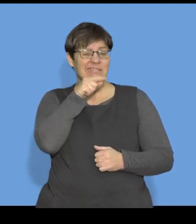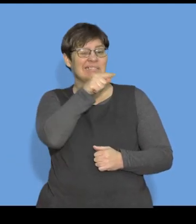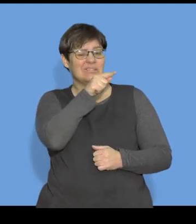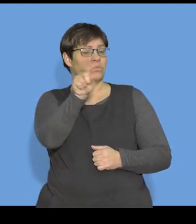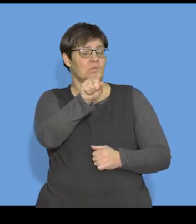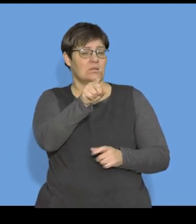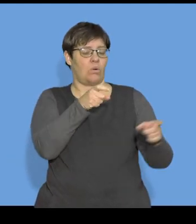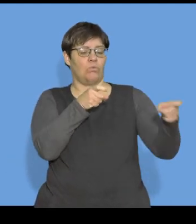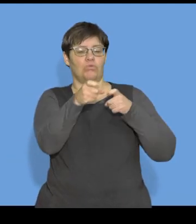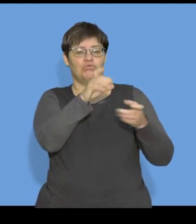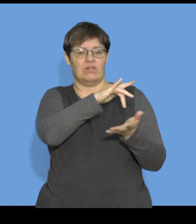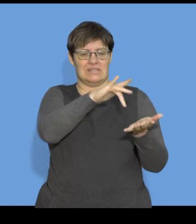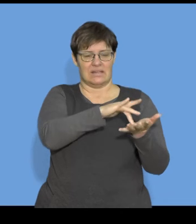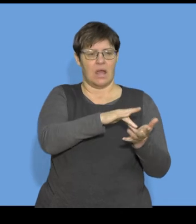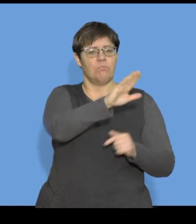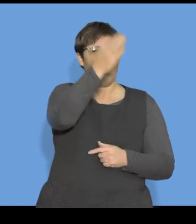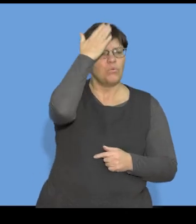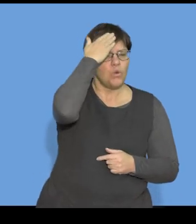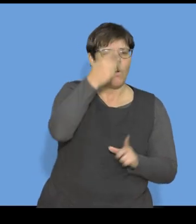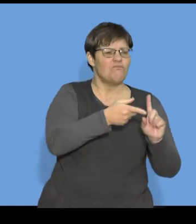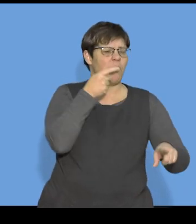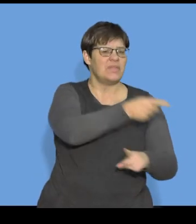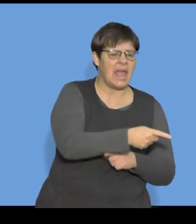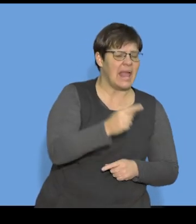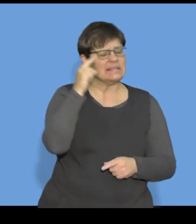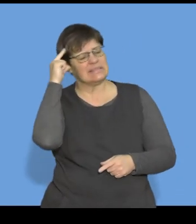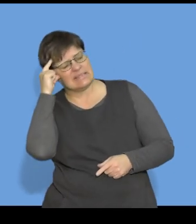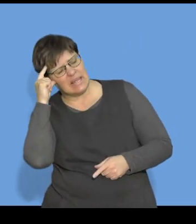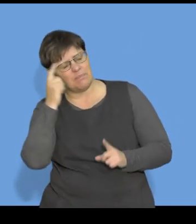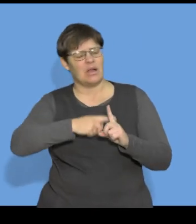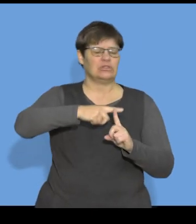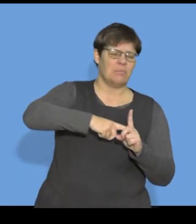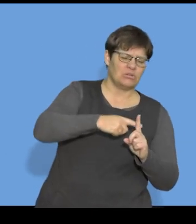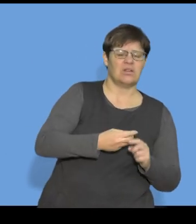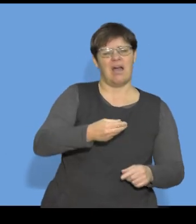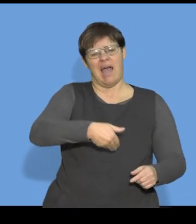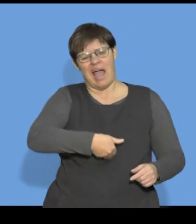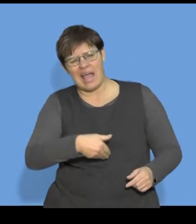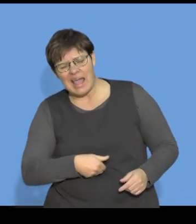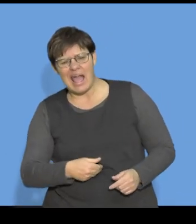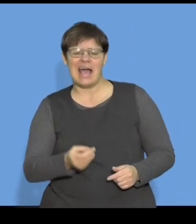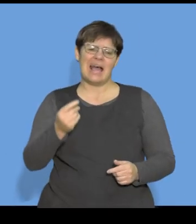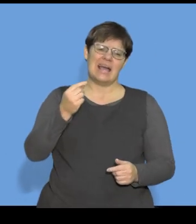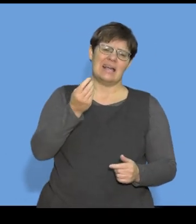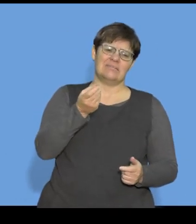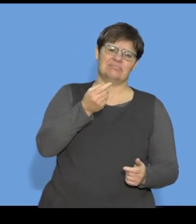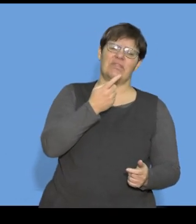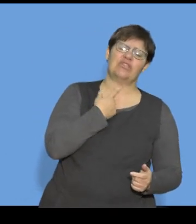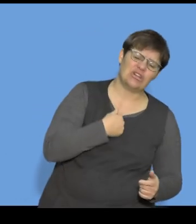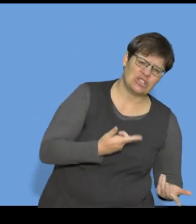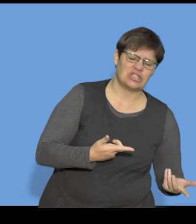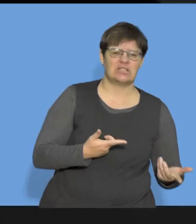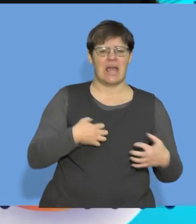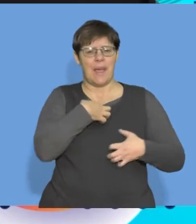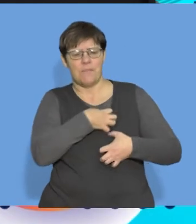of hunger, thirst, sleep, body temperature, and emotions. Whatever you